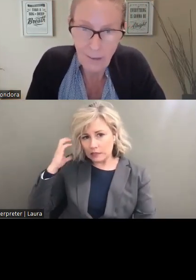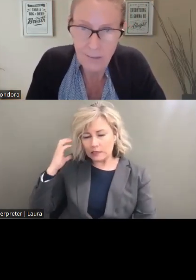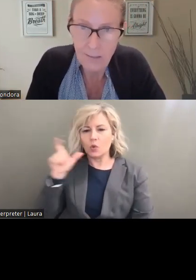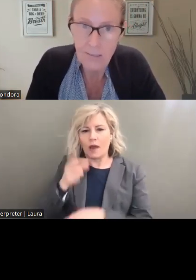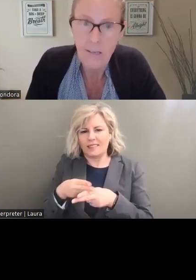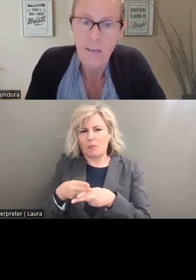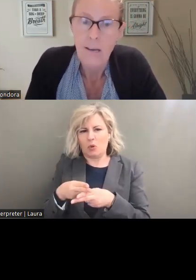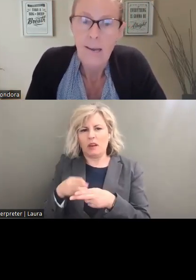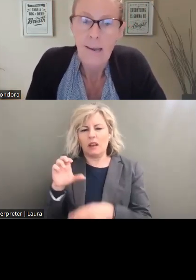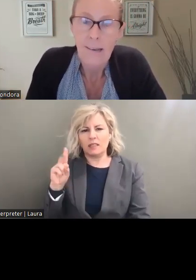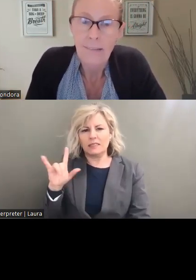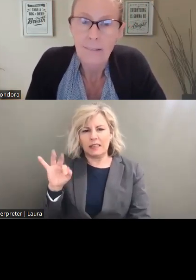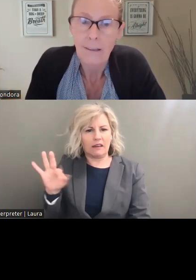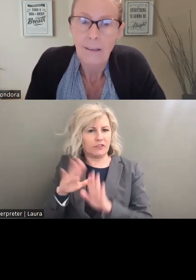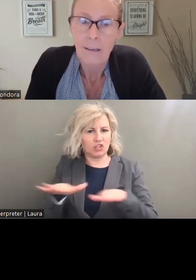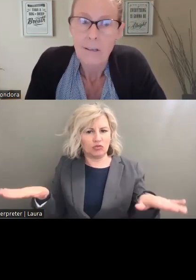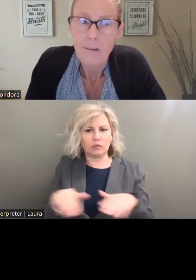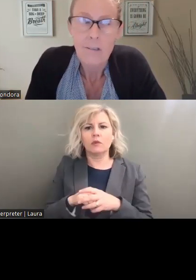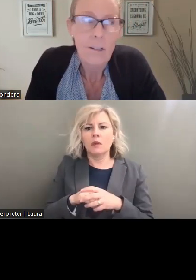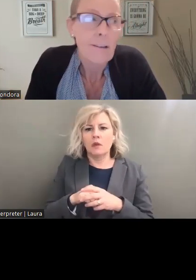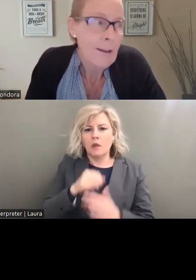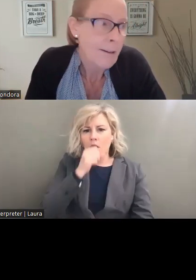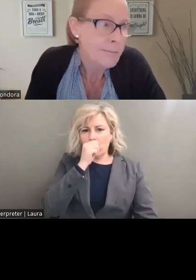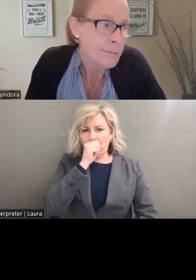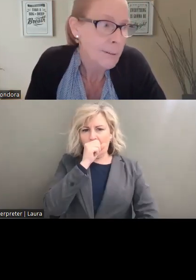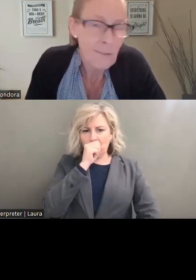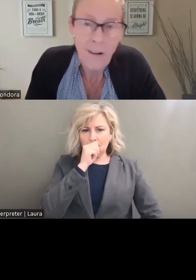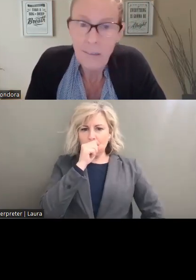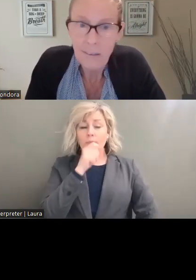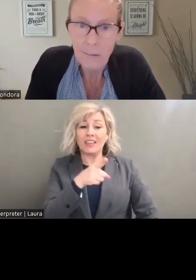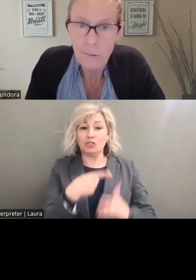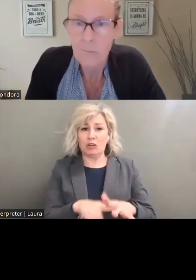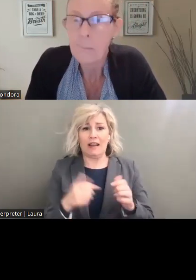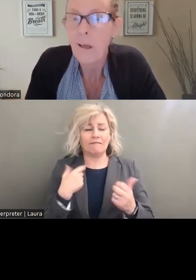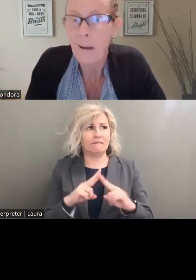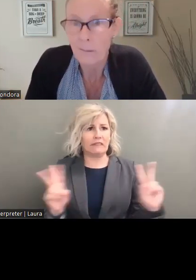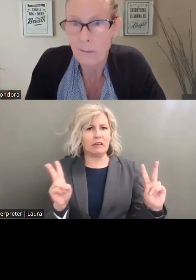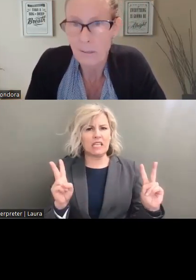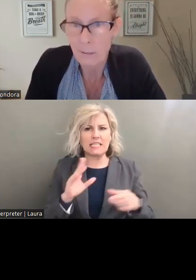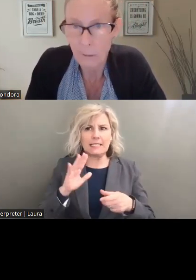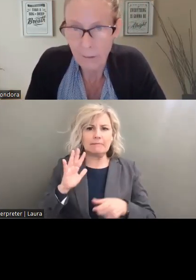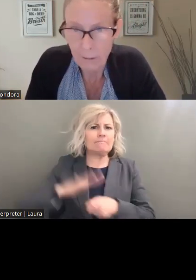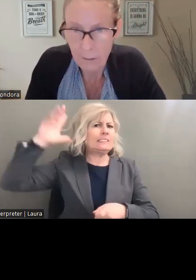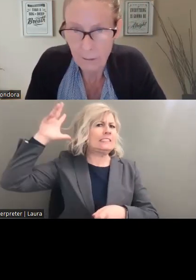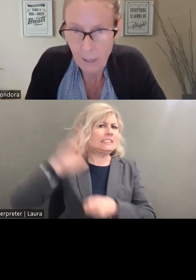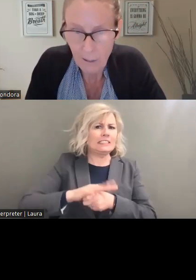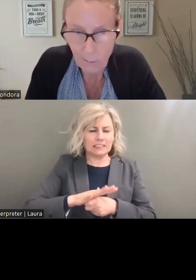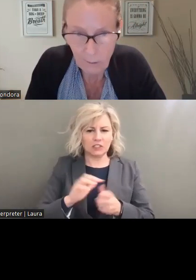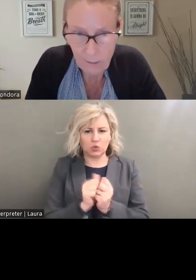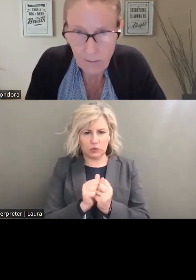of the kids. And she started to have really volatile sort of blowouts with